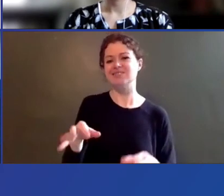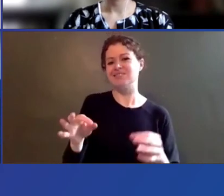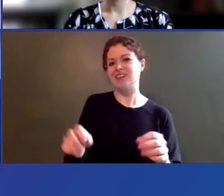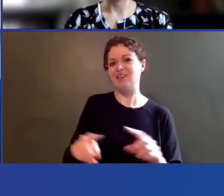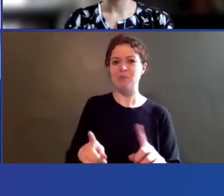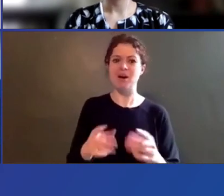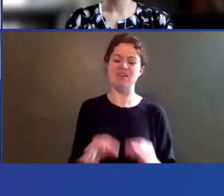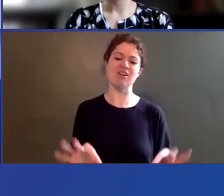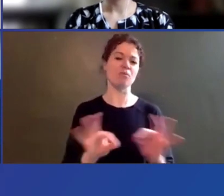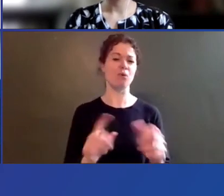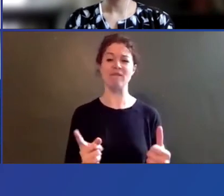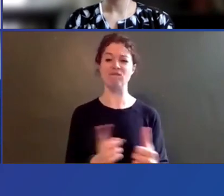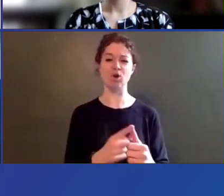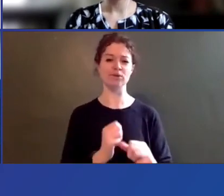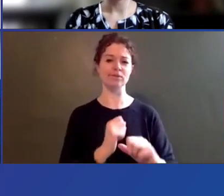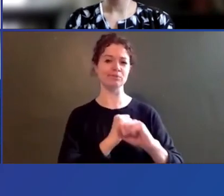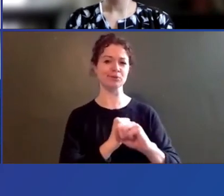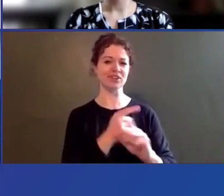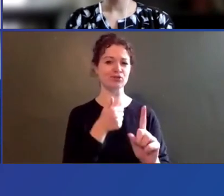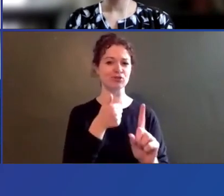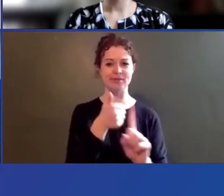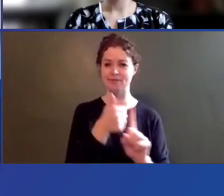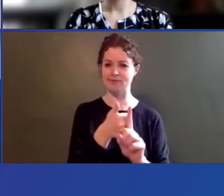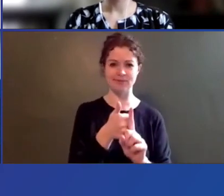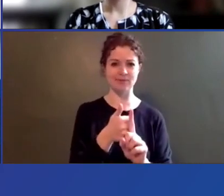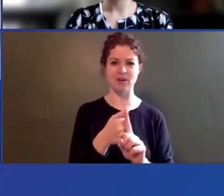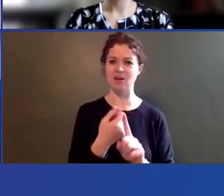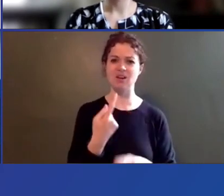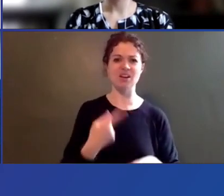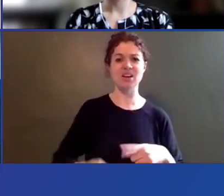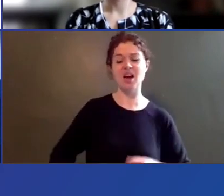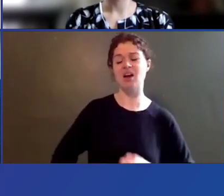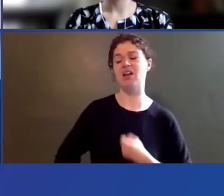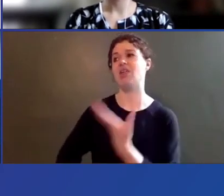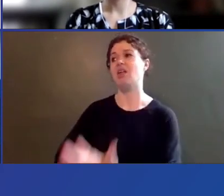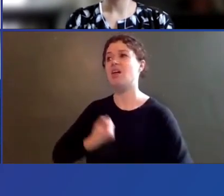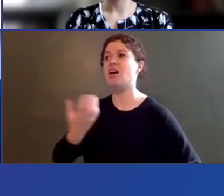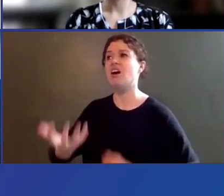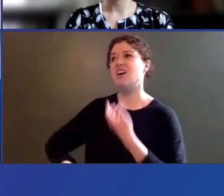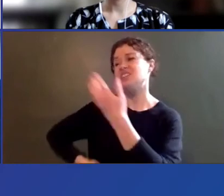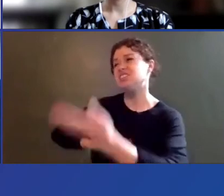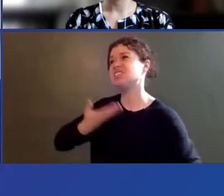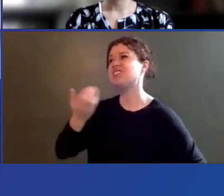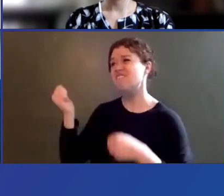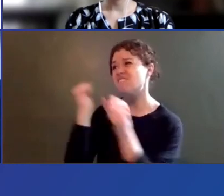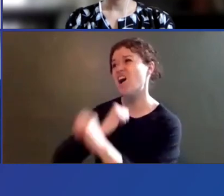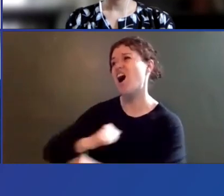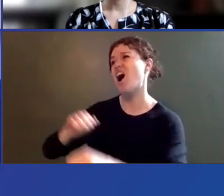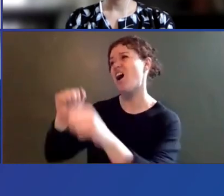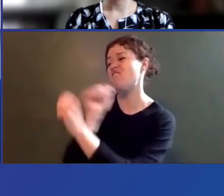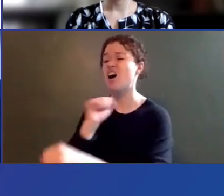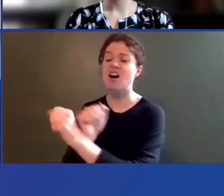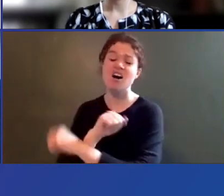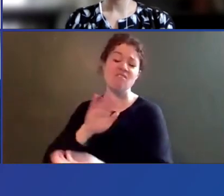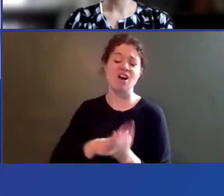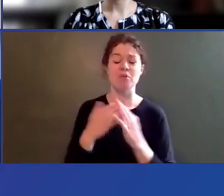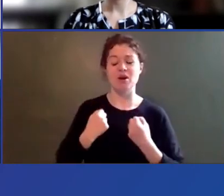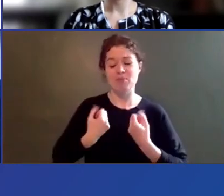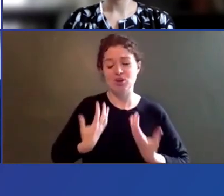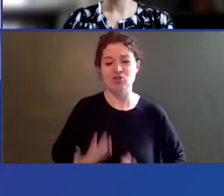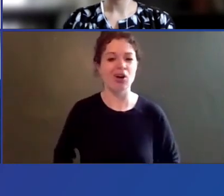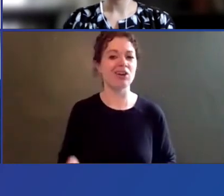protect yourself. You don't need to exhaust yourself and feel again defeated and hopeless if you're unable to change a